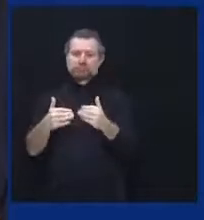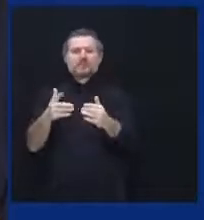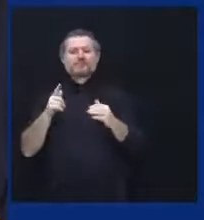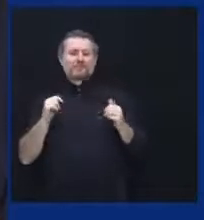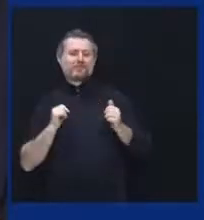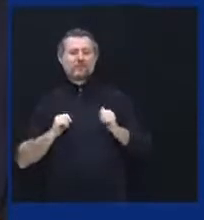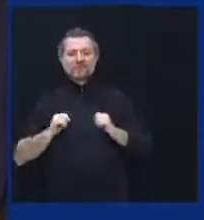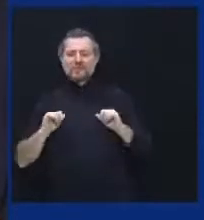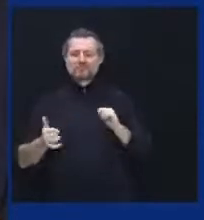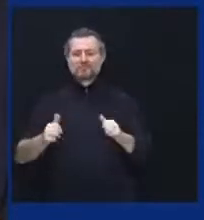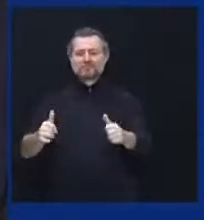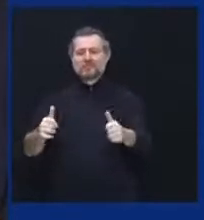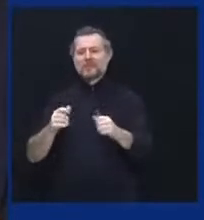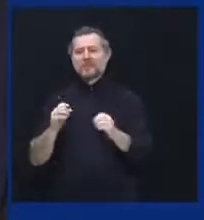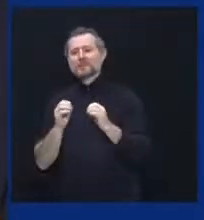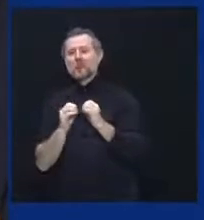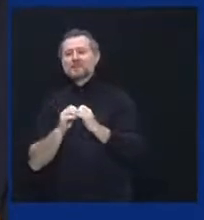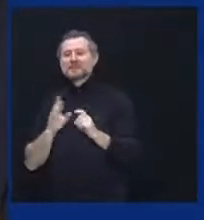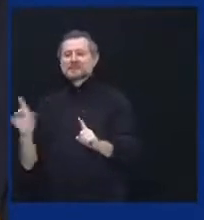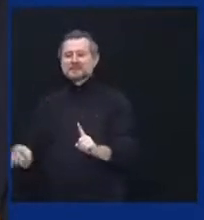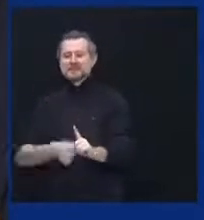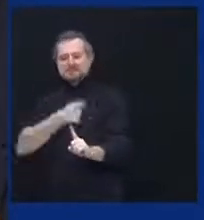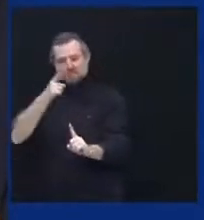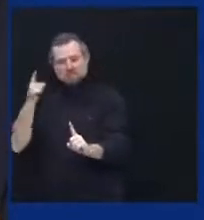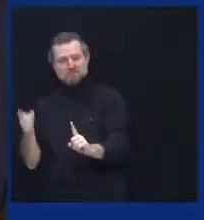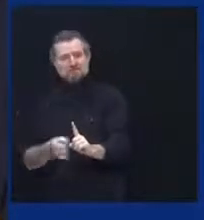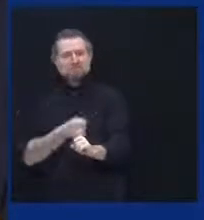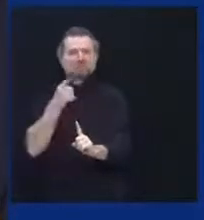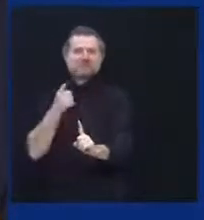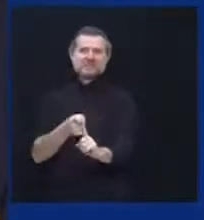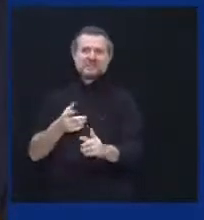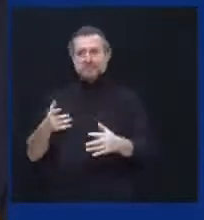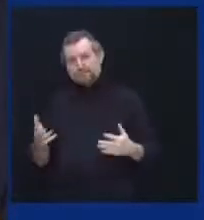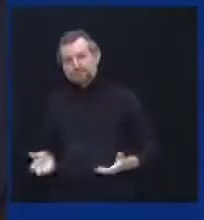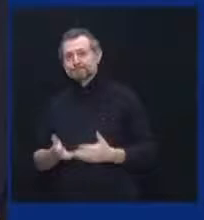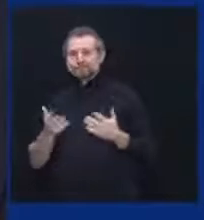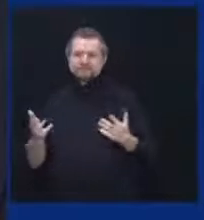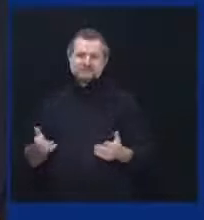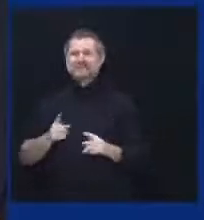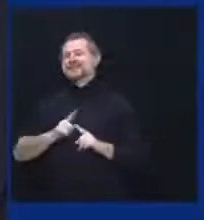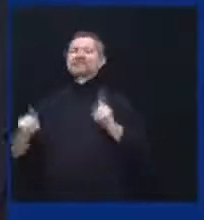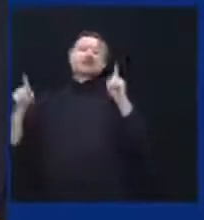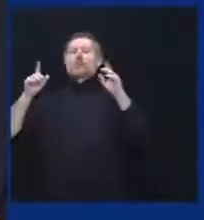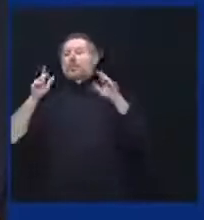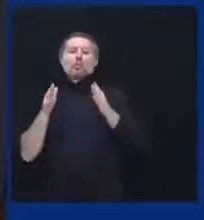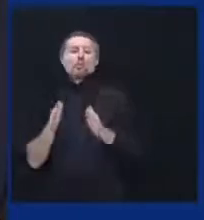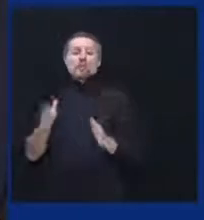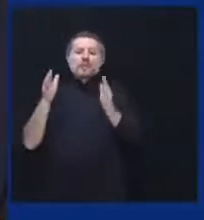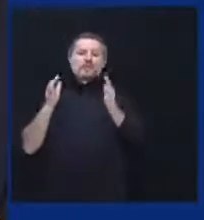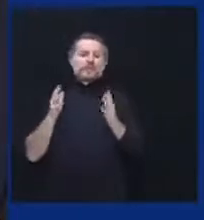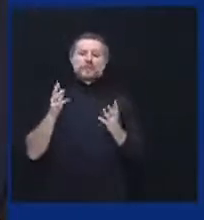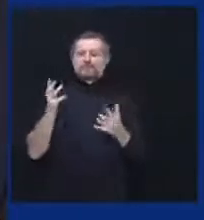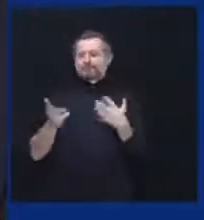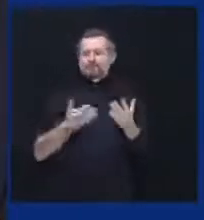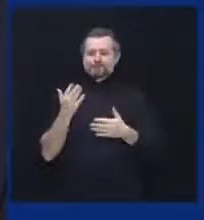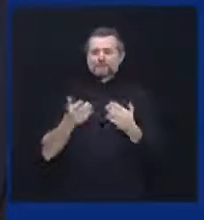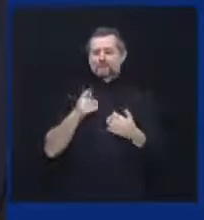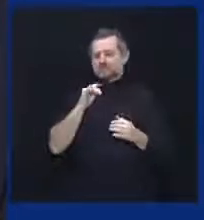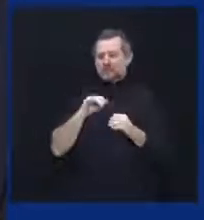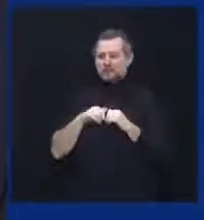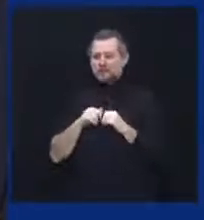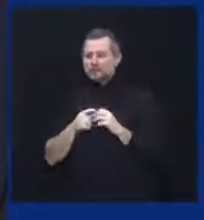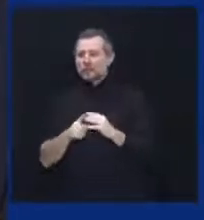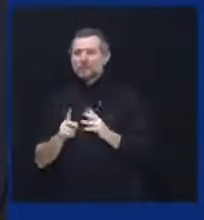in a specific sort of one-off way, right? Just to get the energy back up and